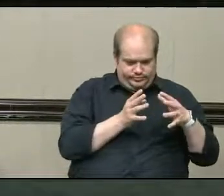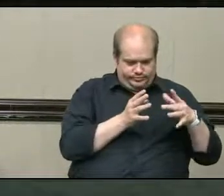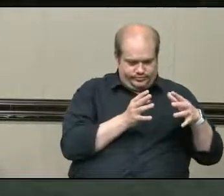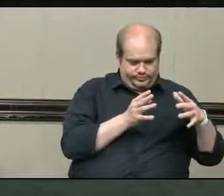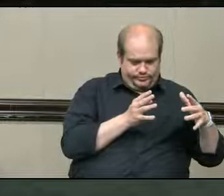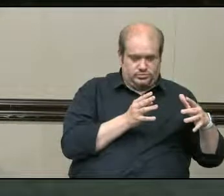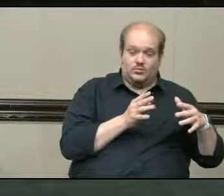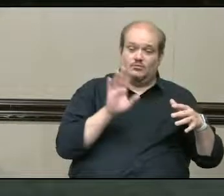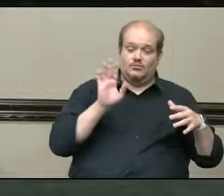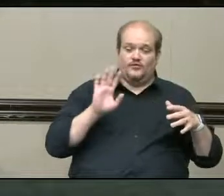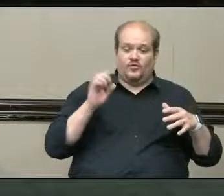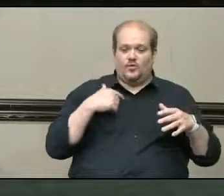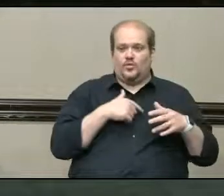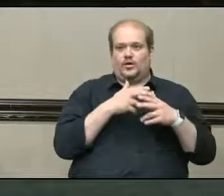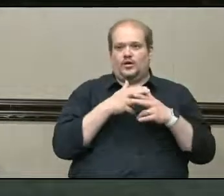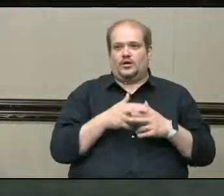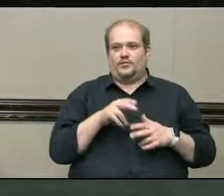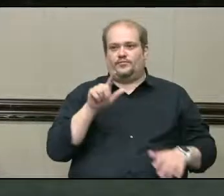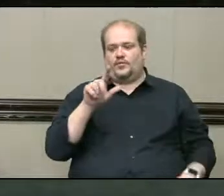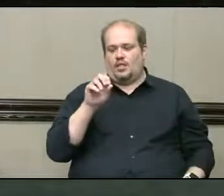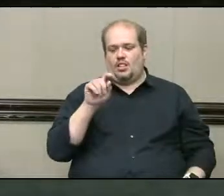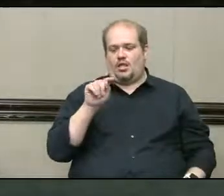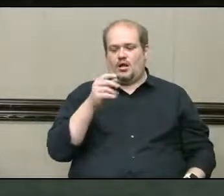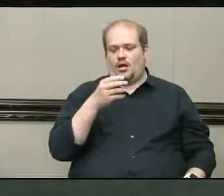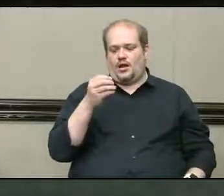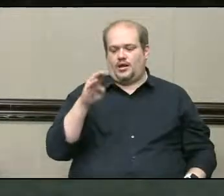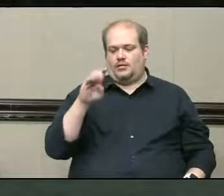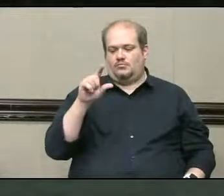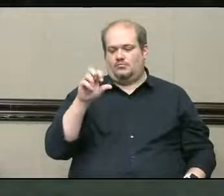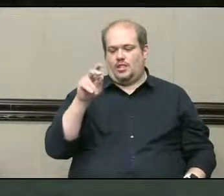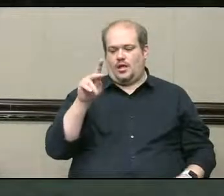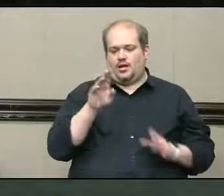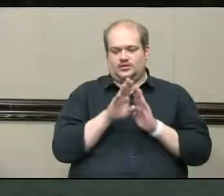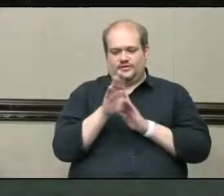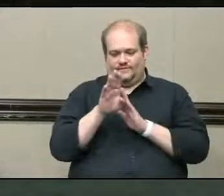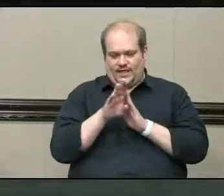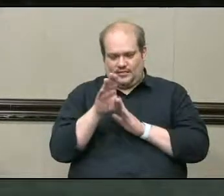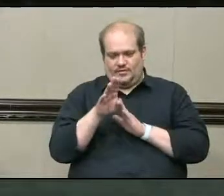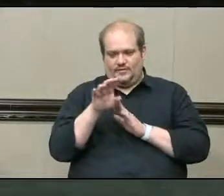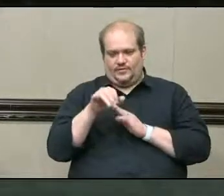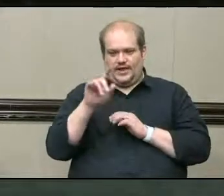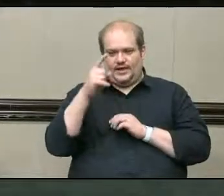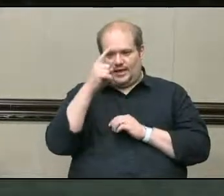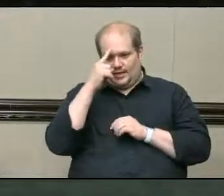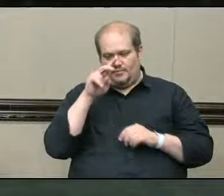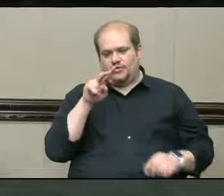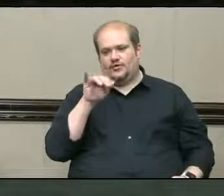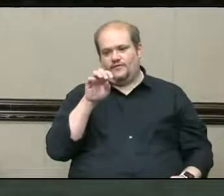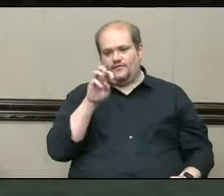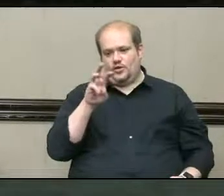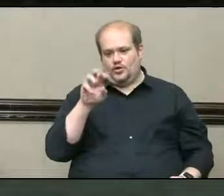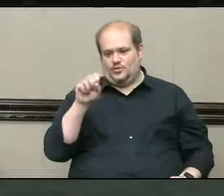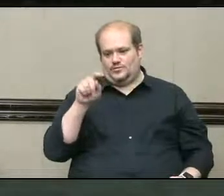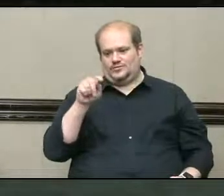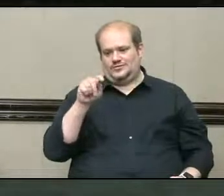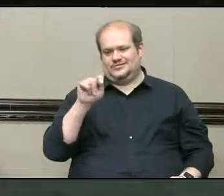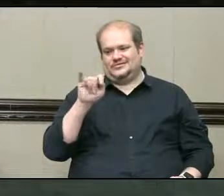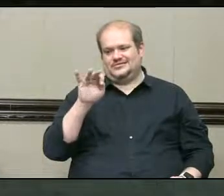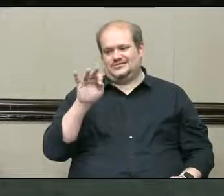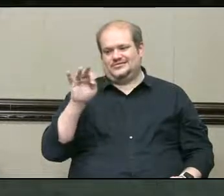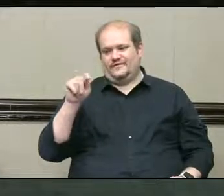time, we would call them the lot and block development, which would be the Capitol View Stiff Station